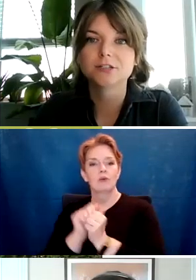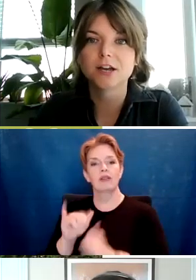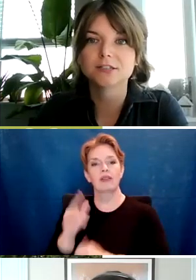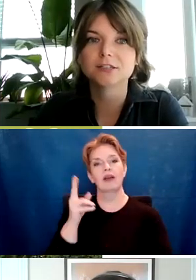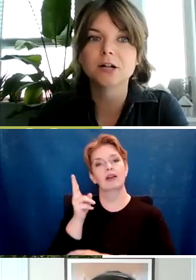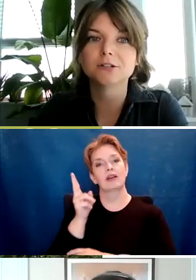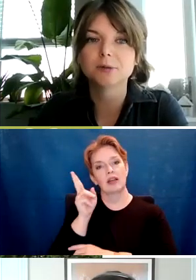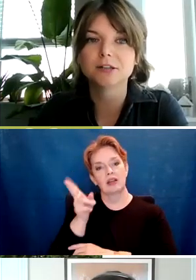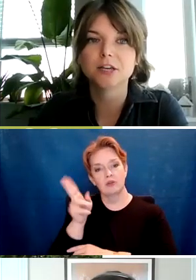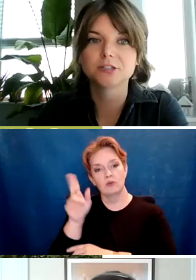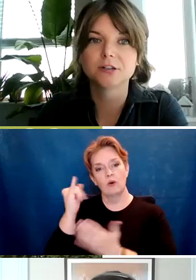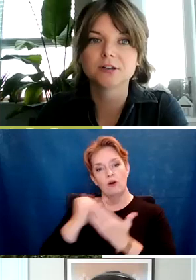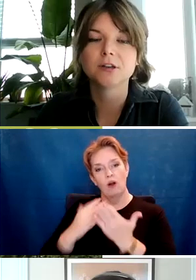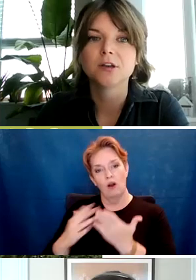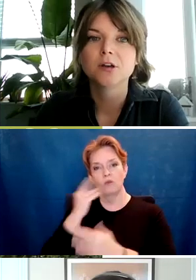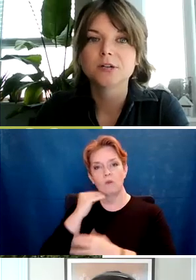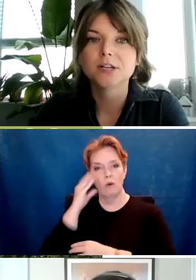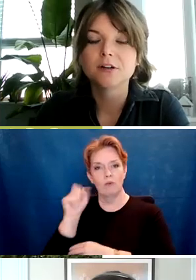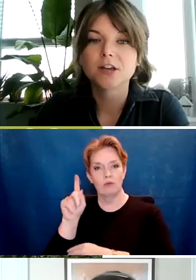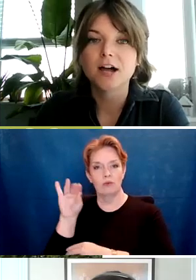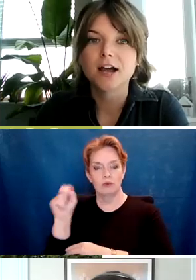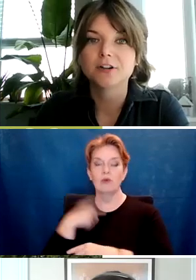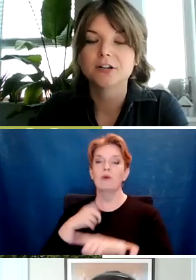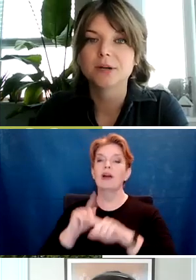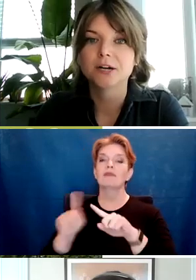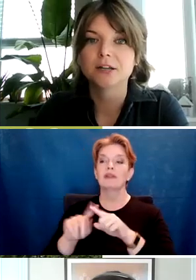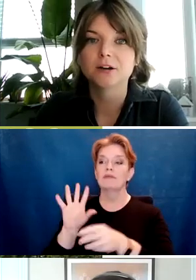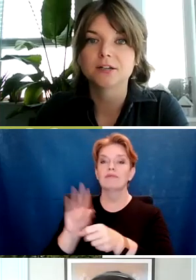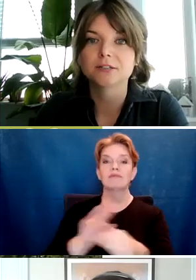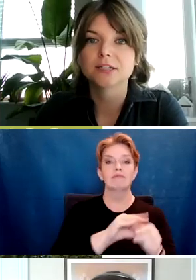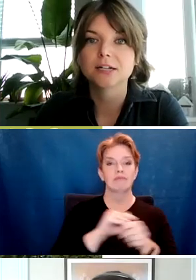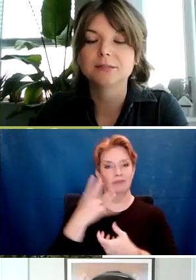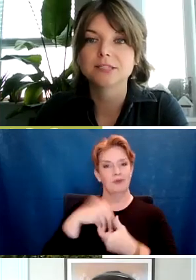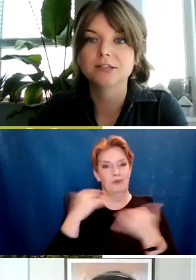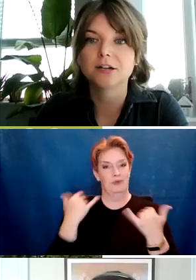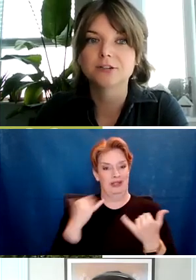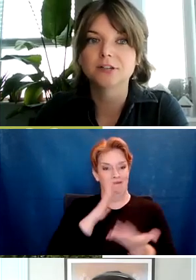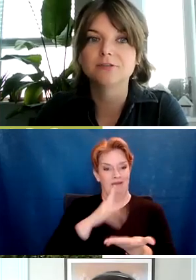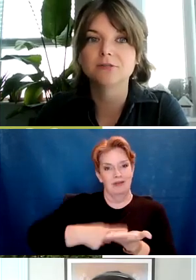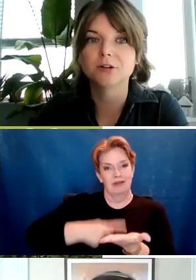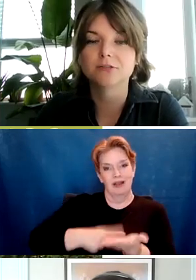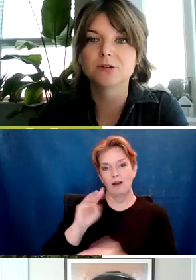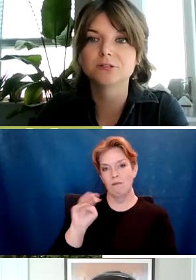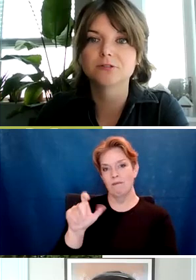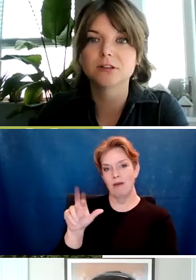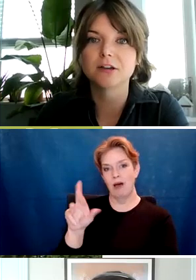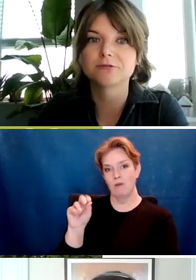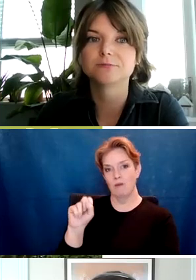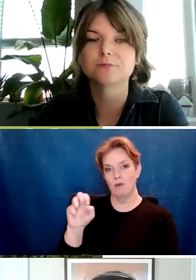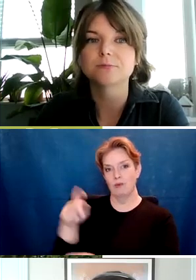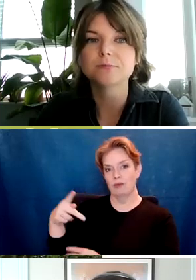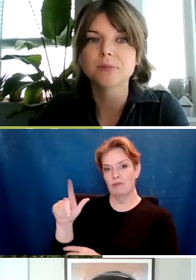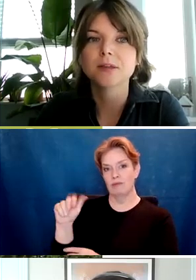sites, such as the Melrose Plantation, where self-taught African-American artist Clementine Hunter lived and worked for most of her